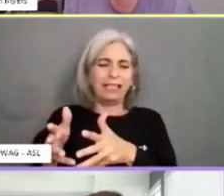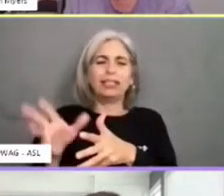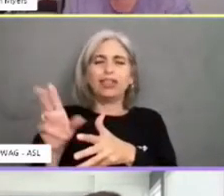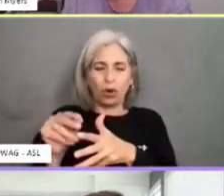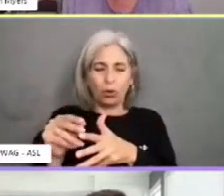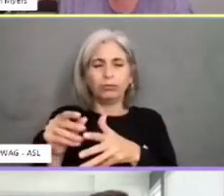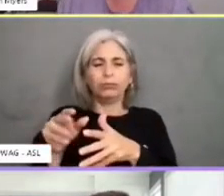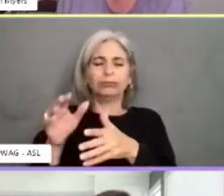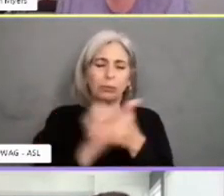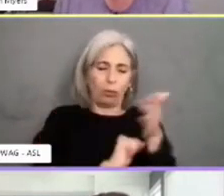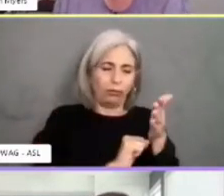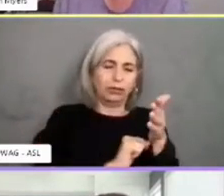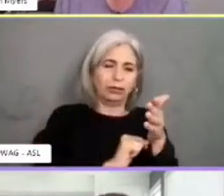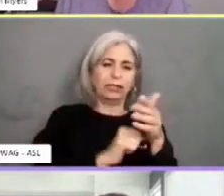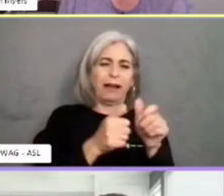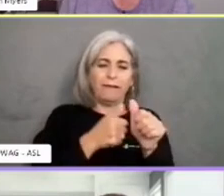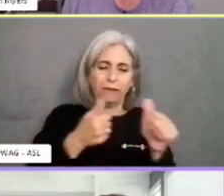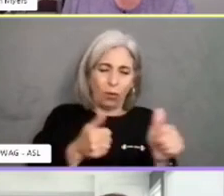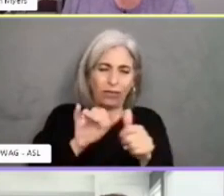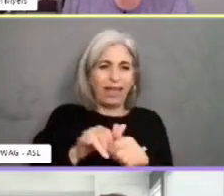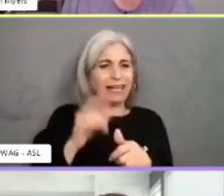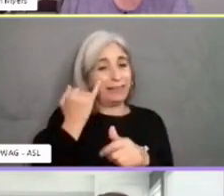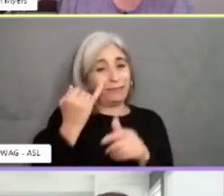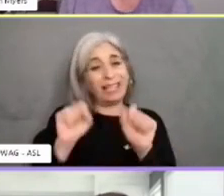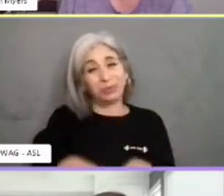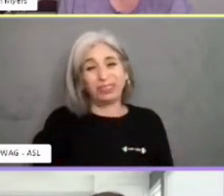Best to probably avoid it overall.